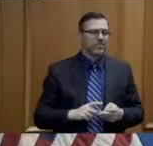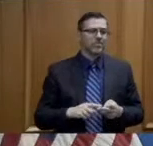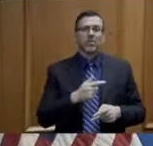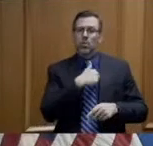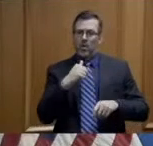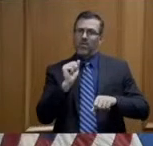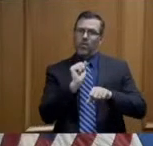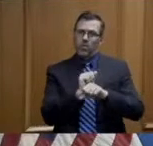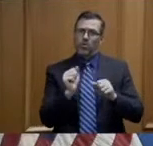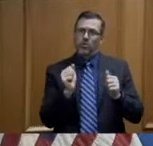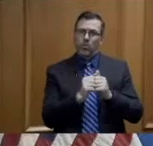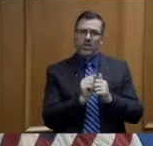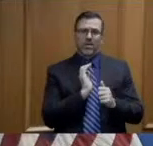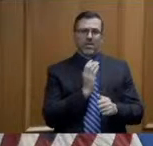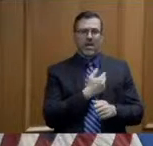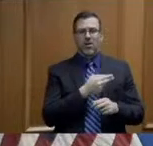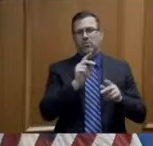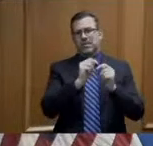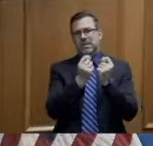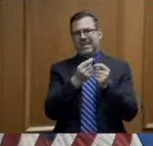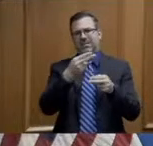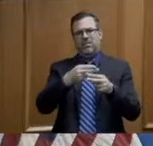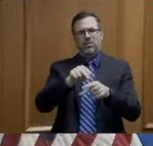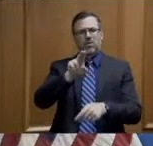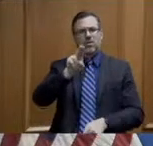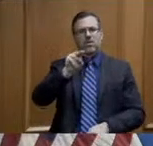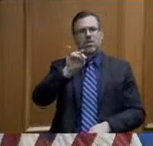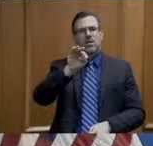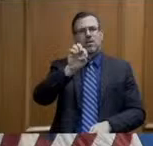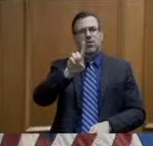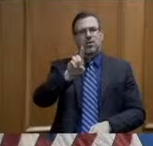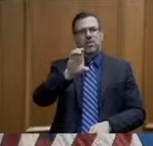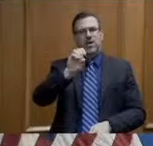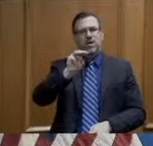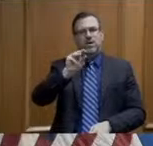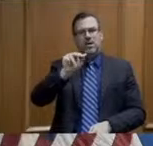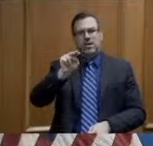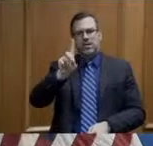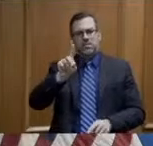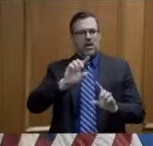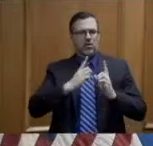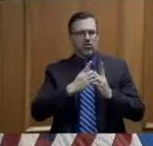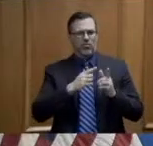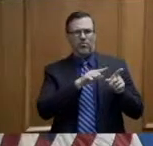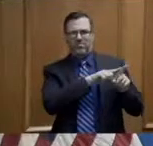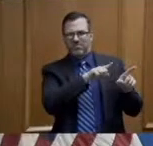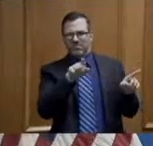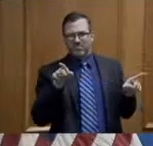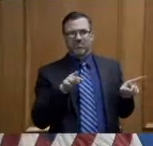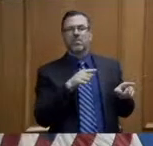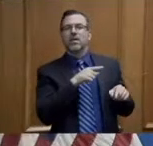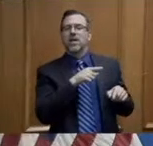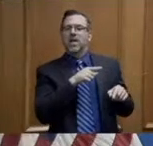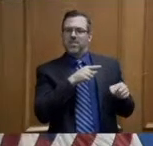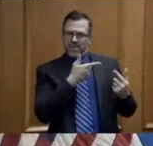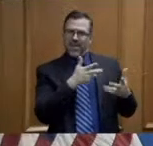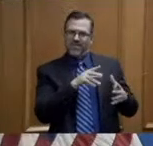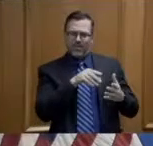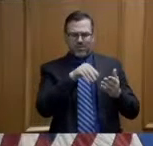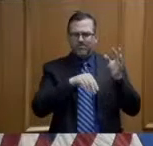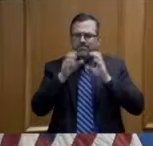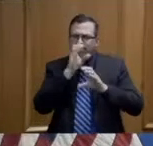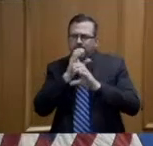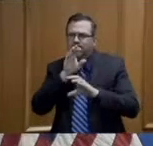to search out those vendors and those suppliers that can give us the needed equipment and